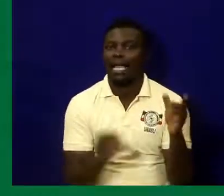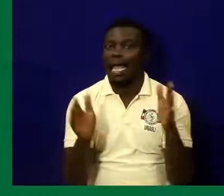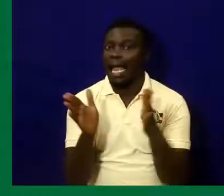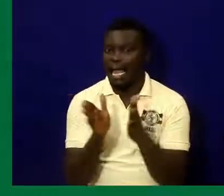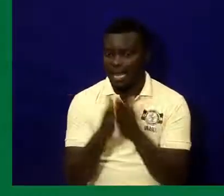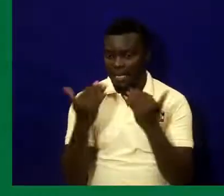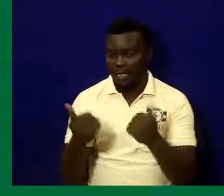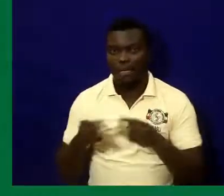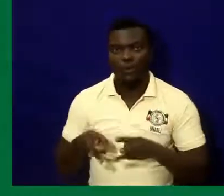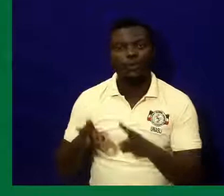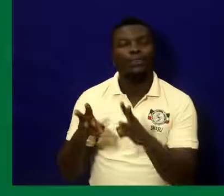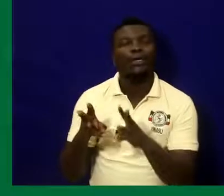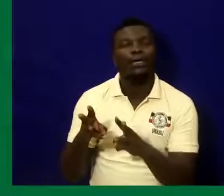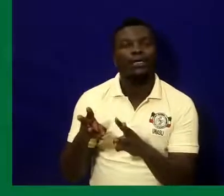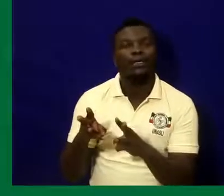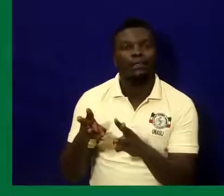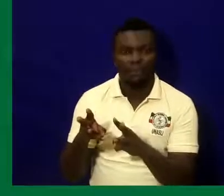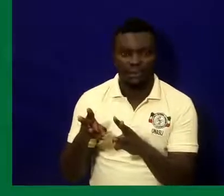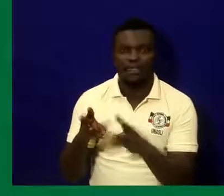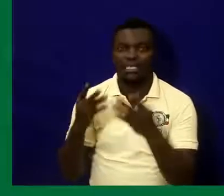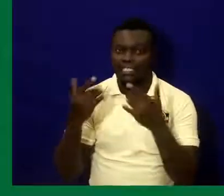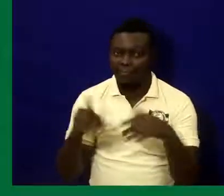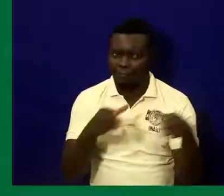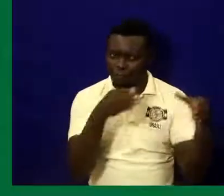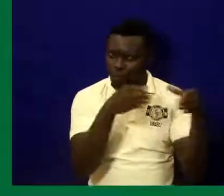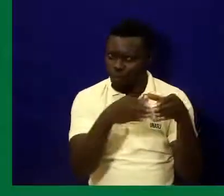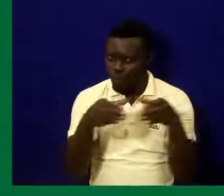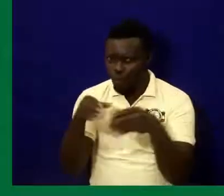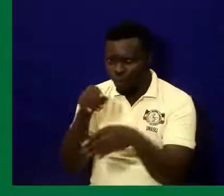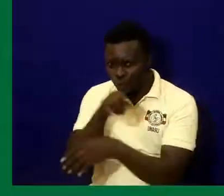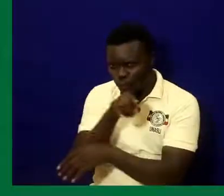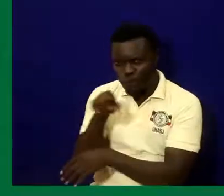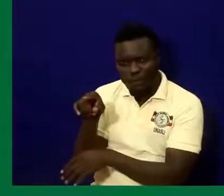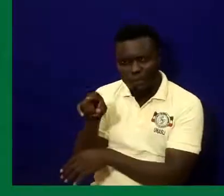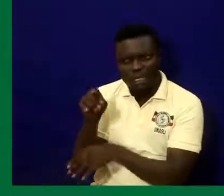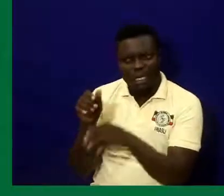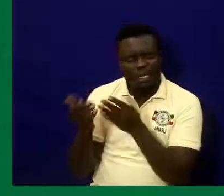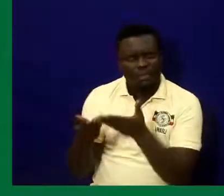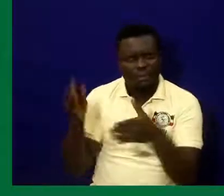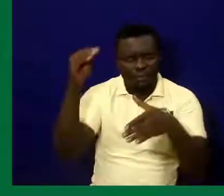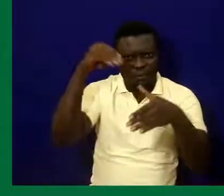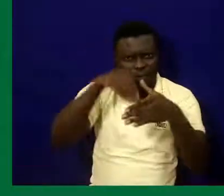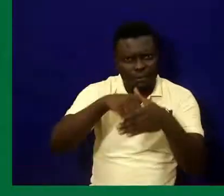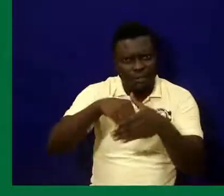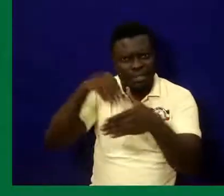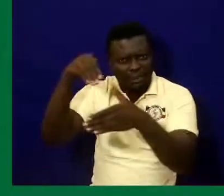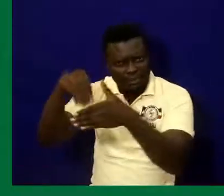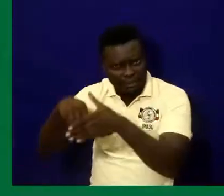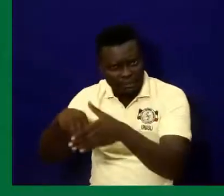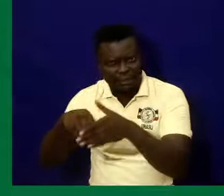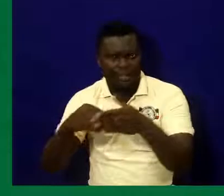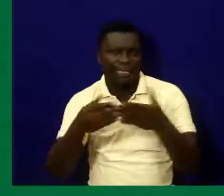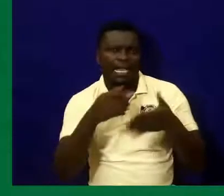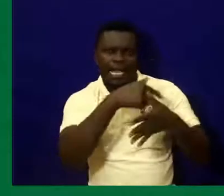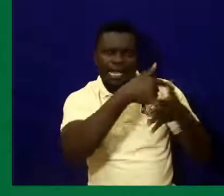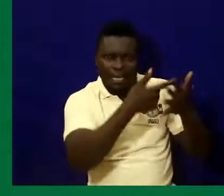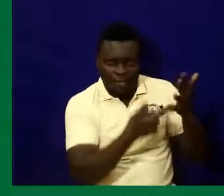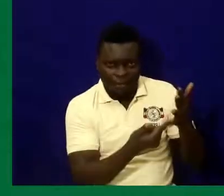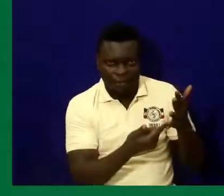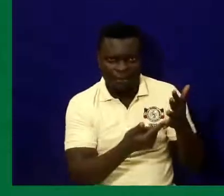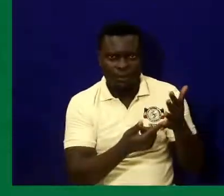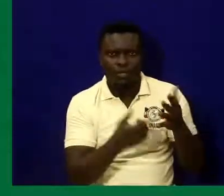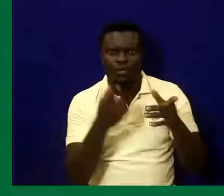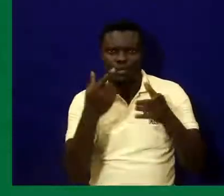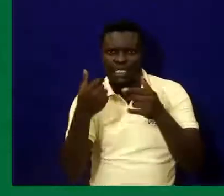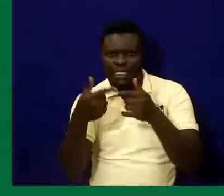And in this way, that classification, which puts elements